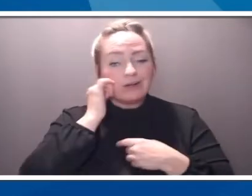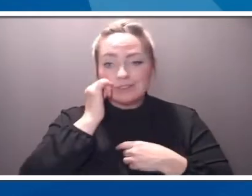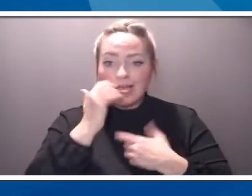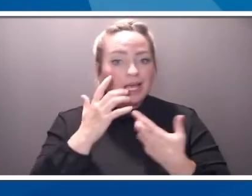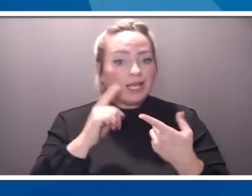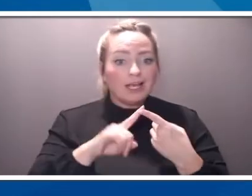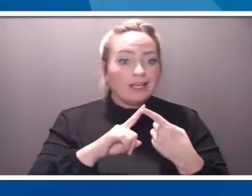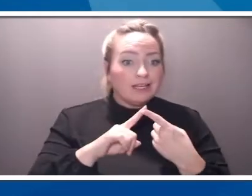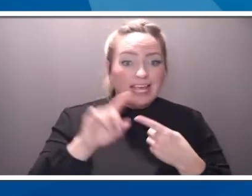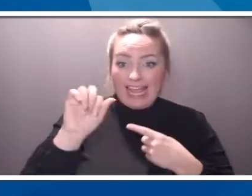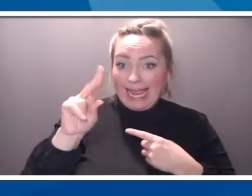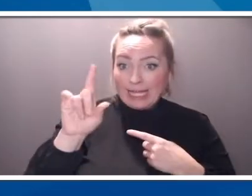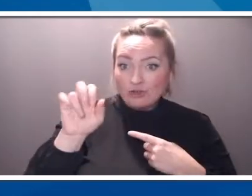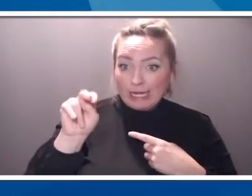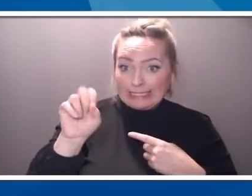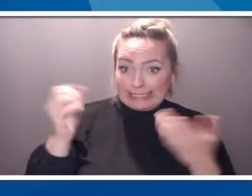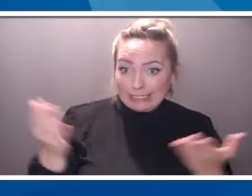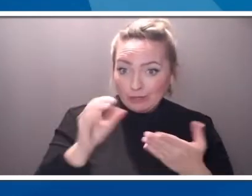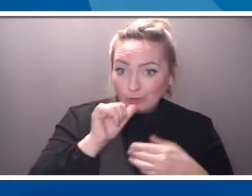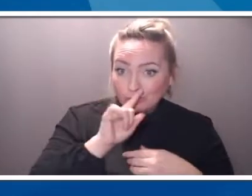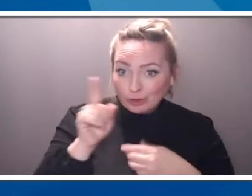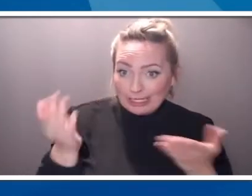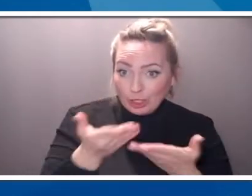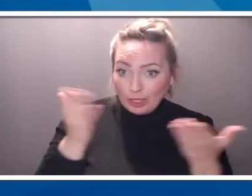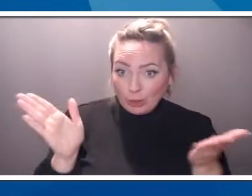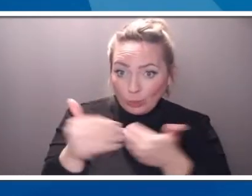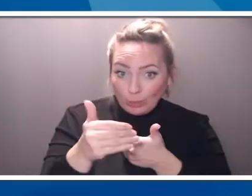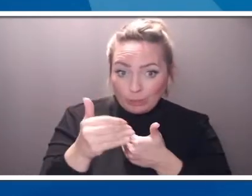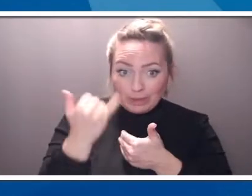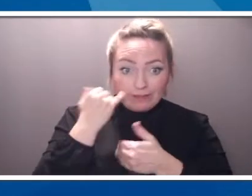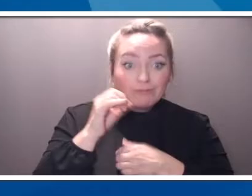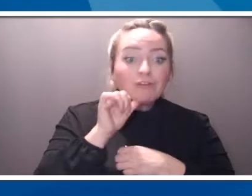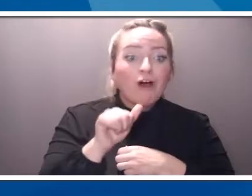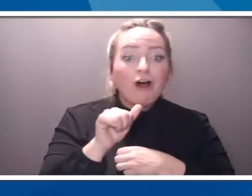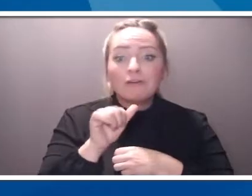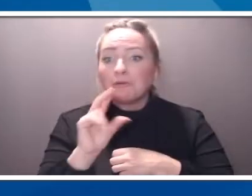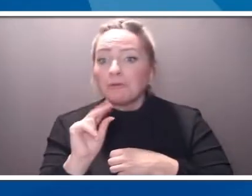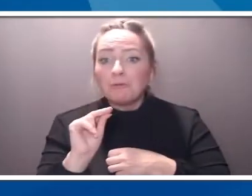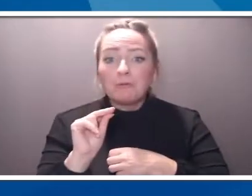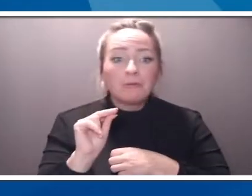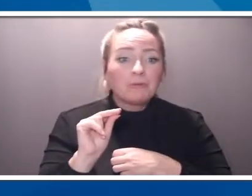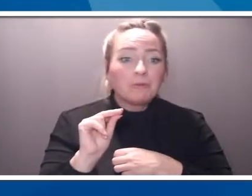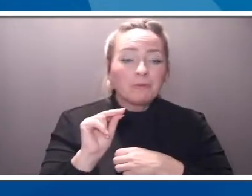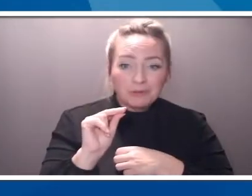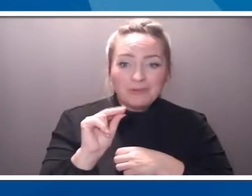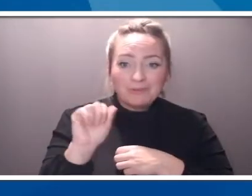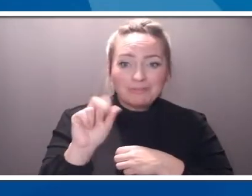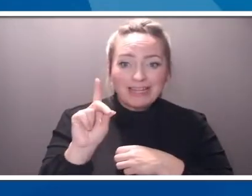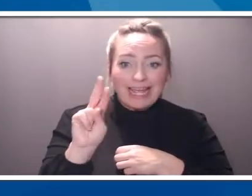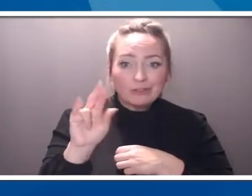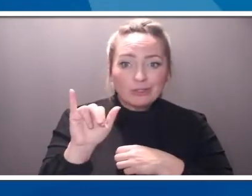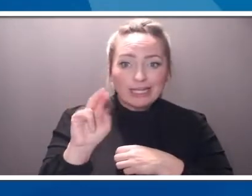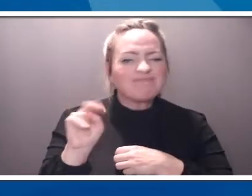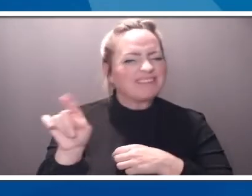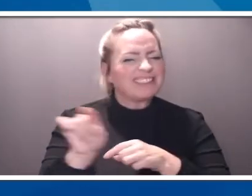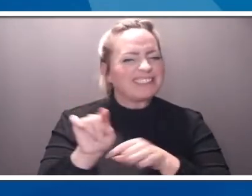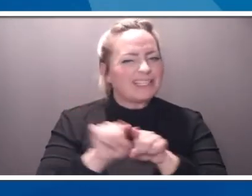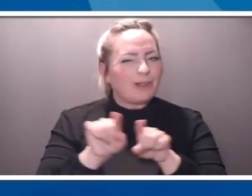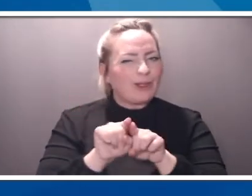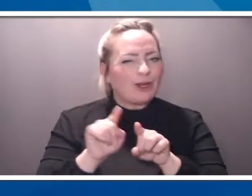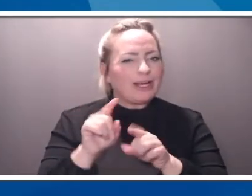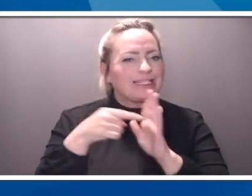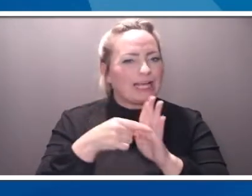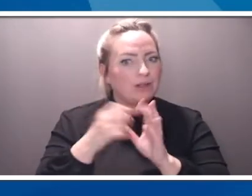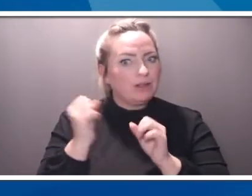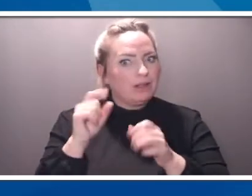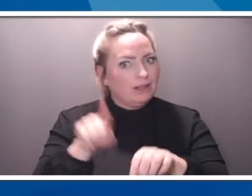forth in our days. I don't know if Adrian's anywhere in the room. If you are, knock. No? He